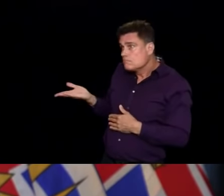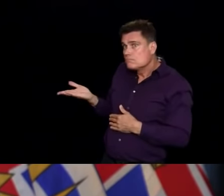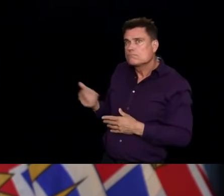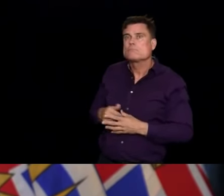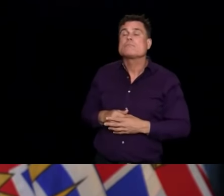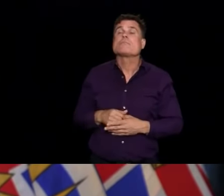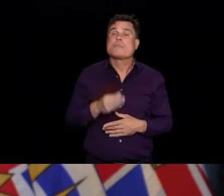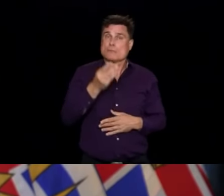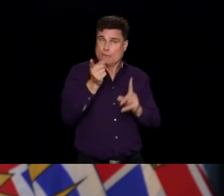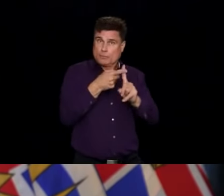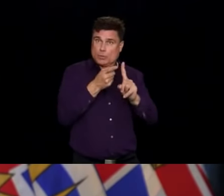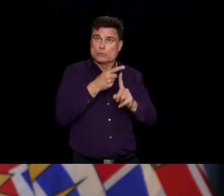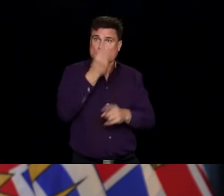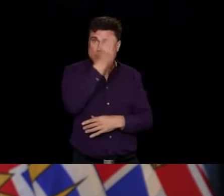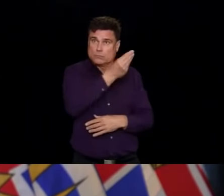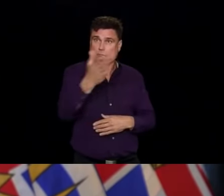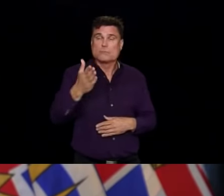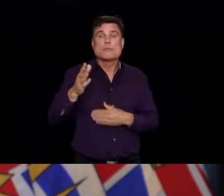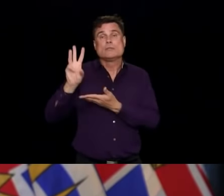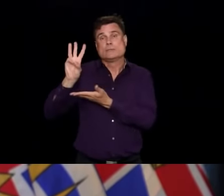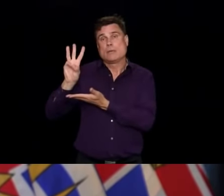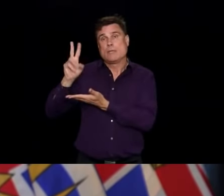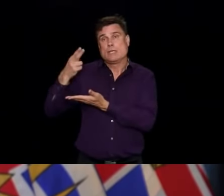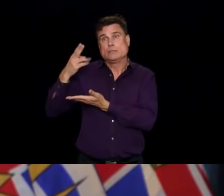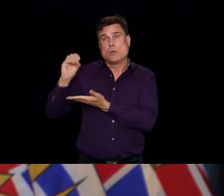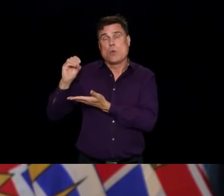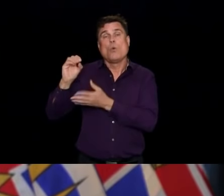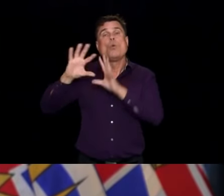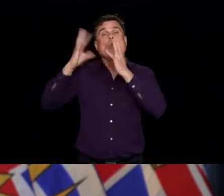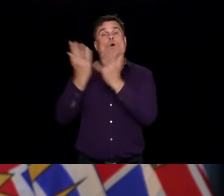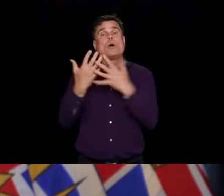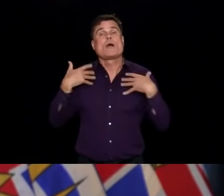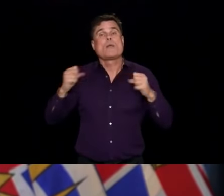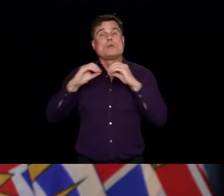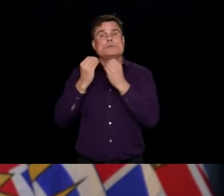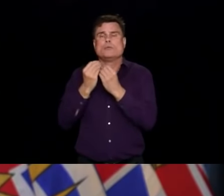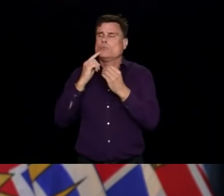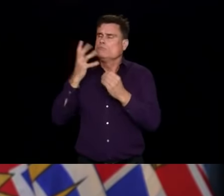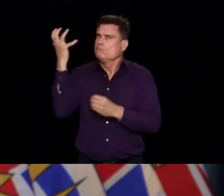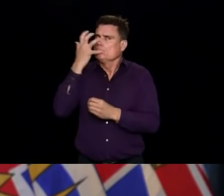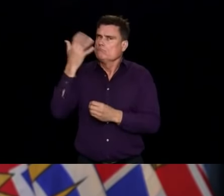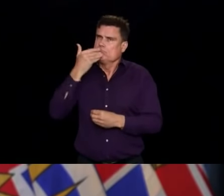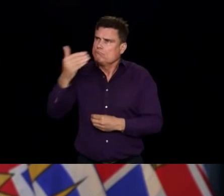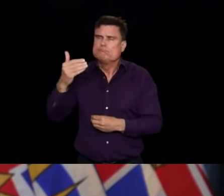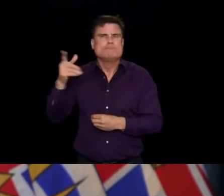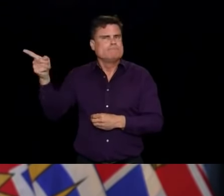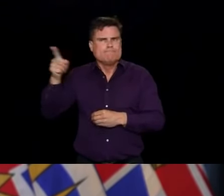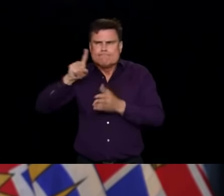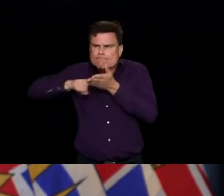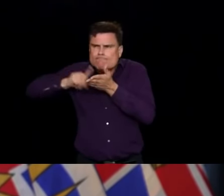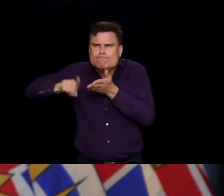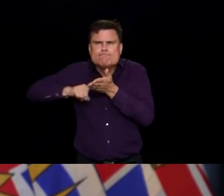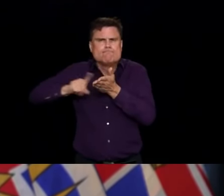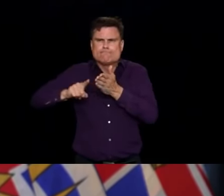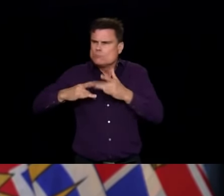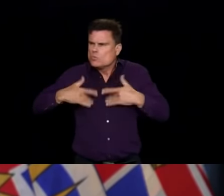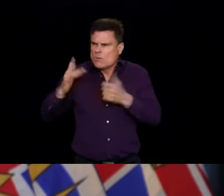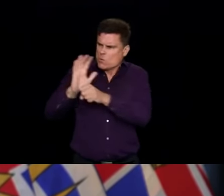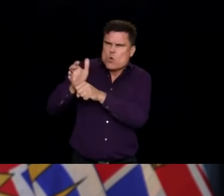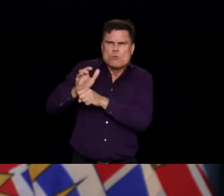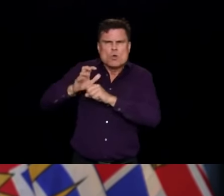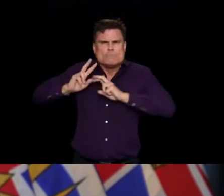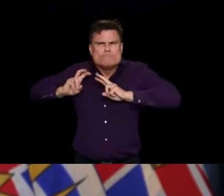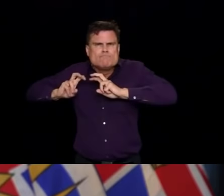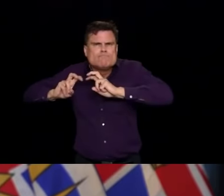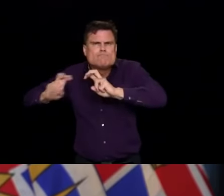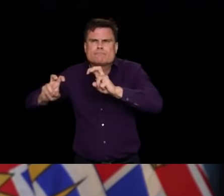amazing job at trying to keep up with what is going on. And I think that the way that at least the report that I saw that was